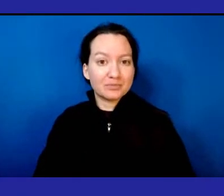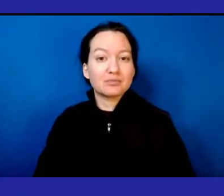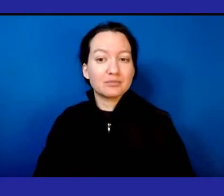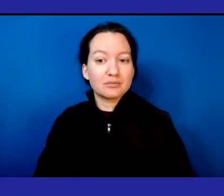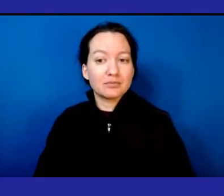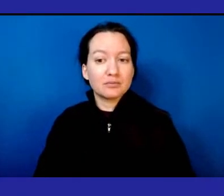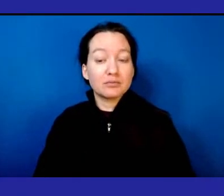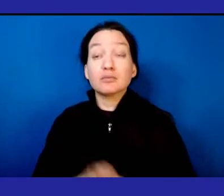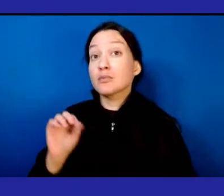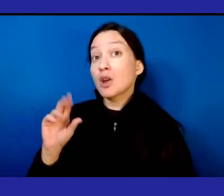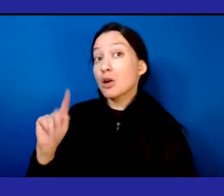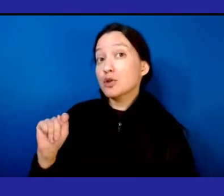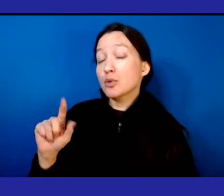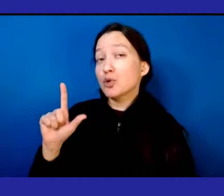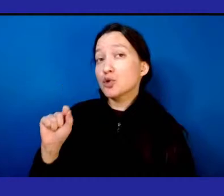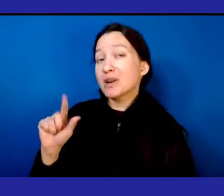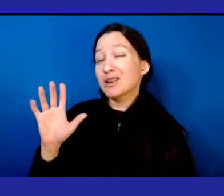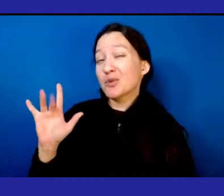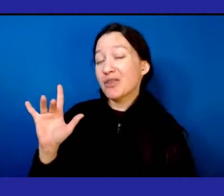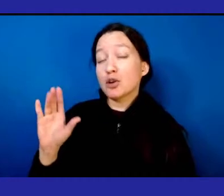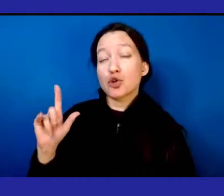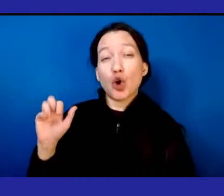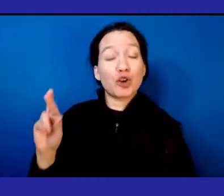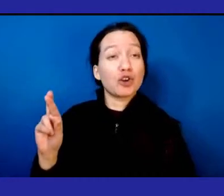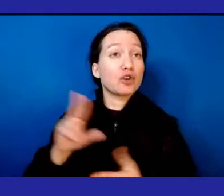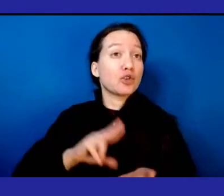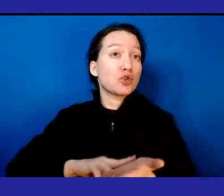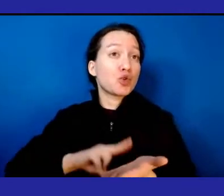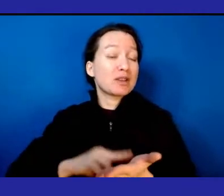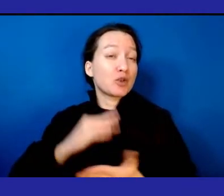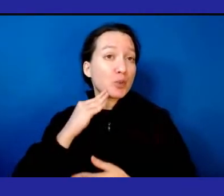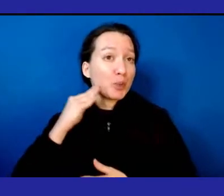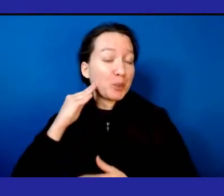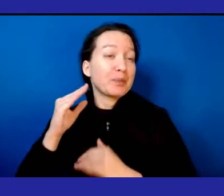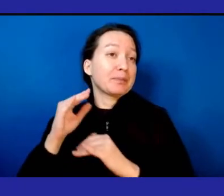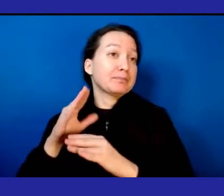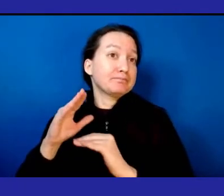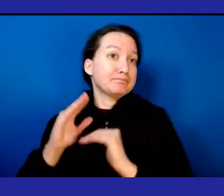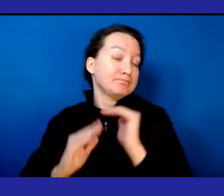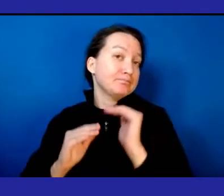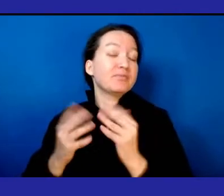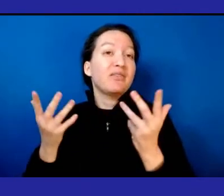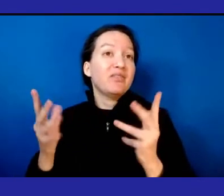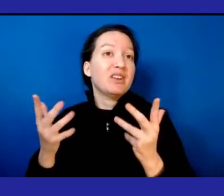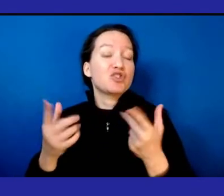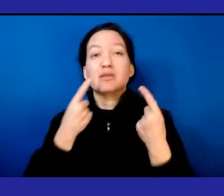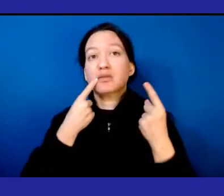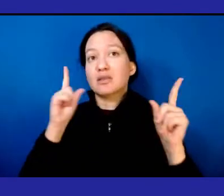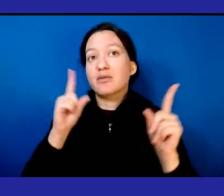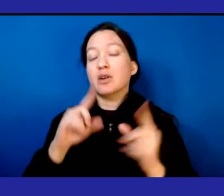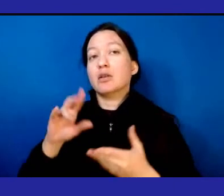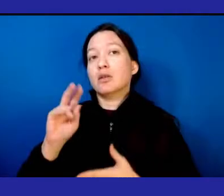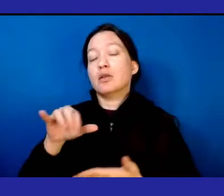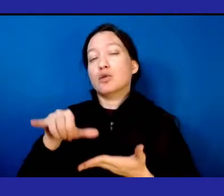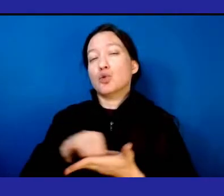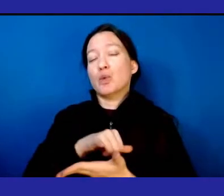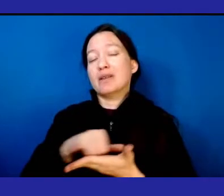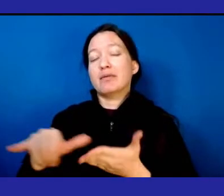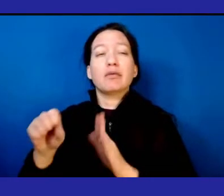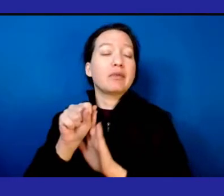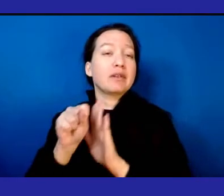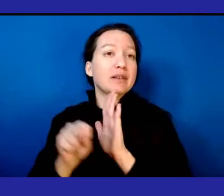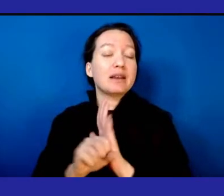In October 2025, Carter Nursing Facility completed a successful New York State DOH